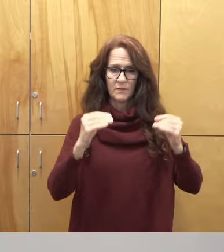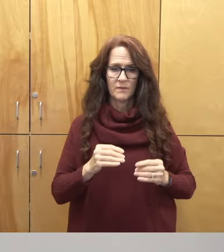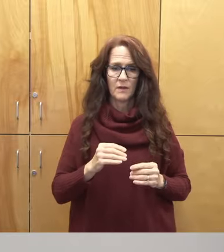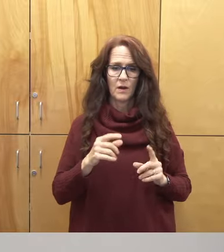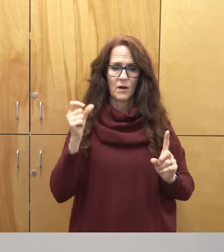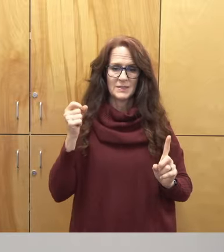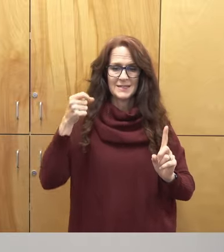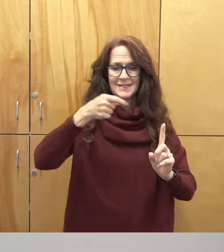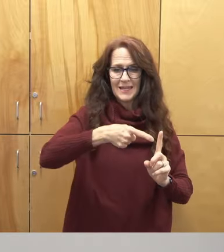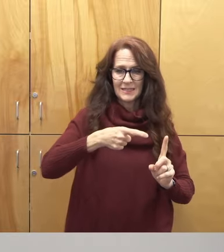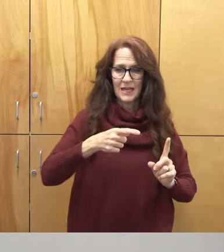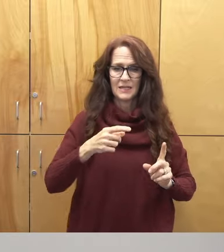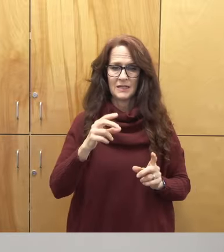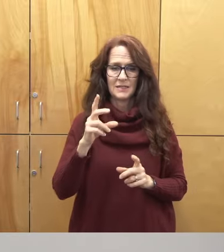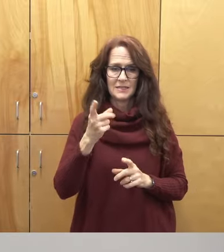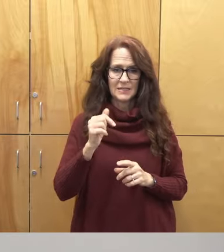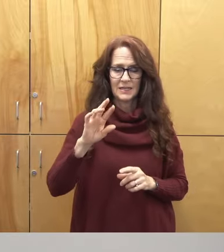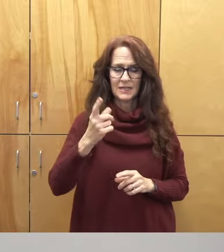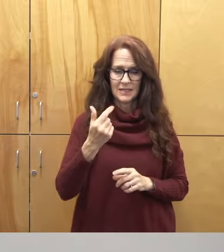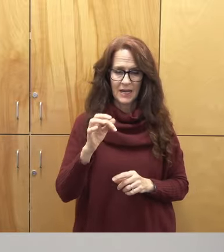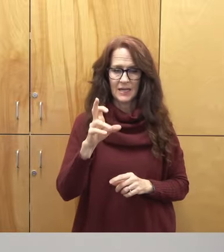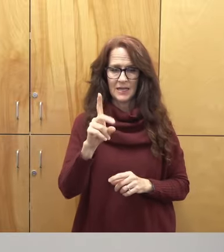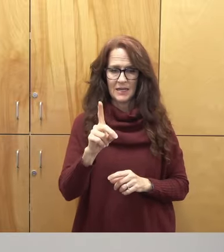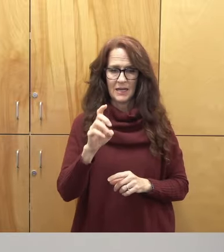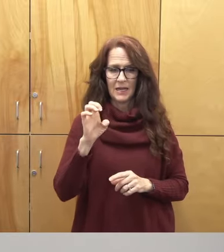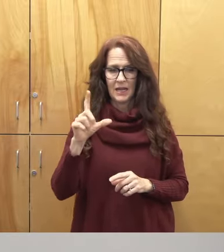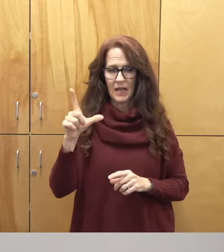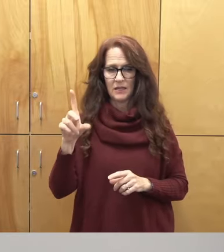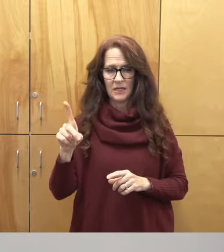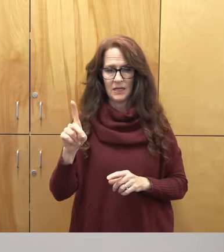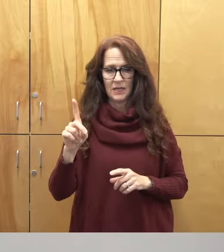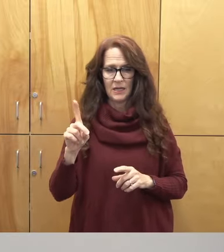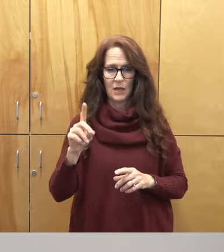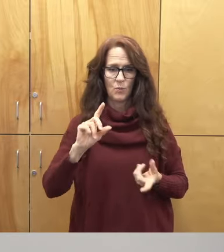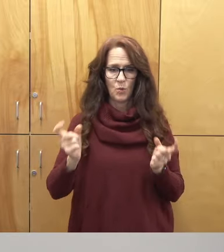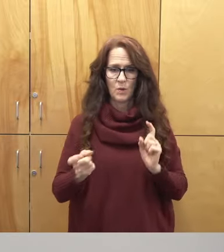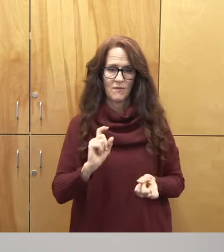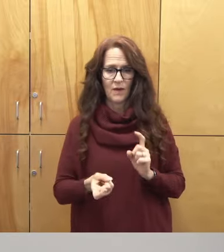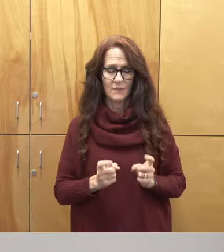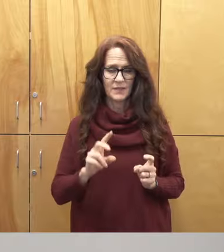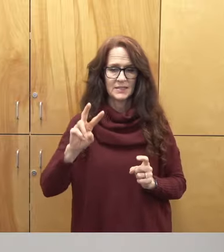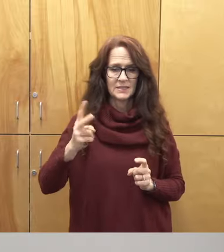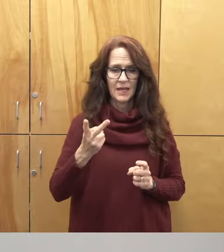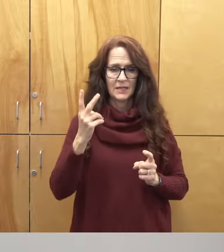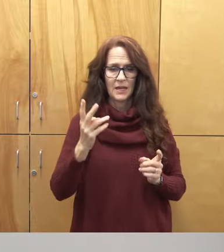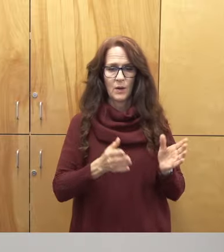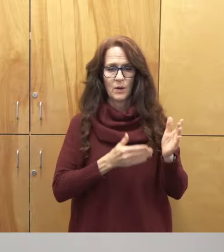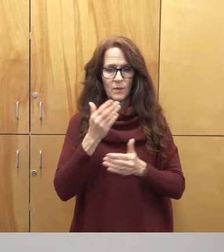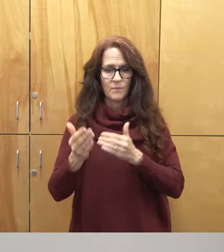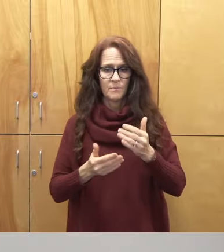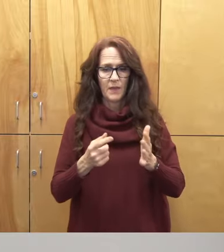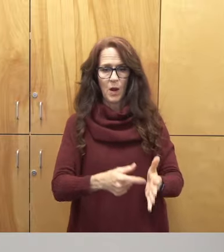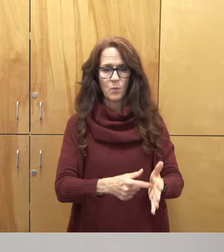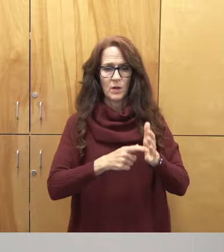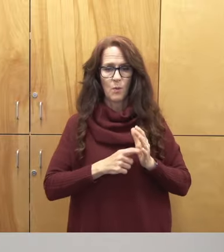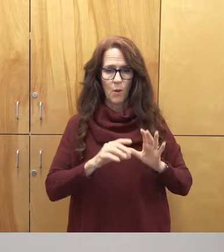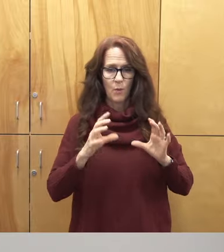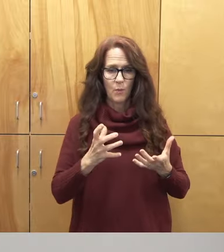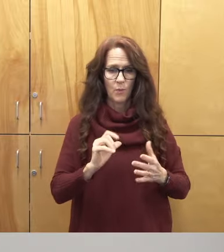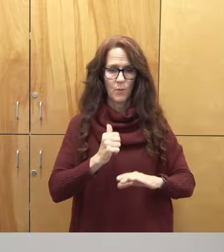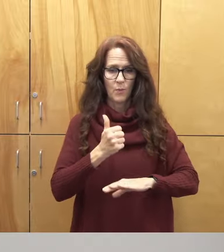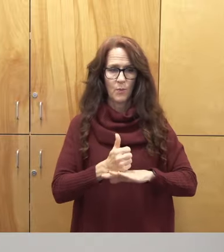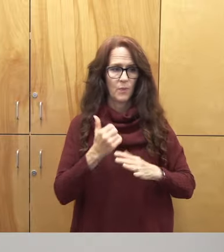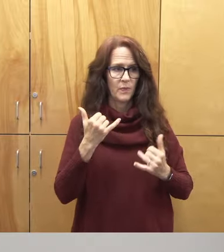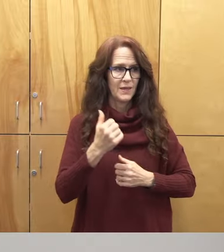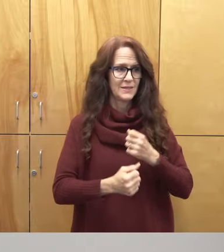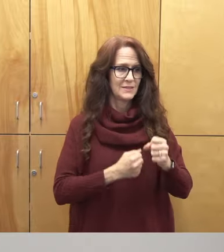designated ELD. We've revised the secondary sequence for our English learners. So there is a required course now that we implemented this year that